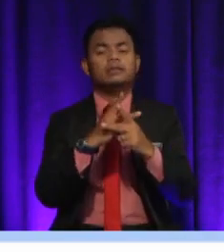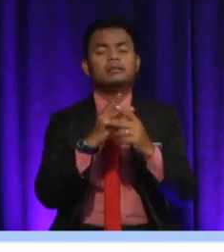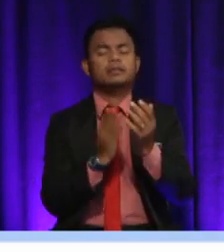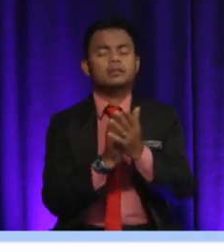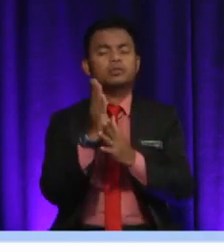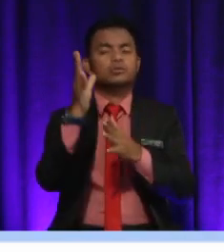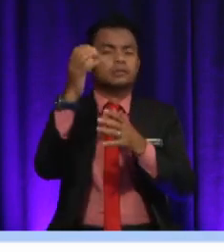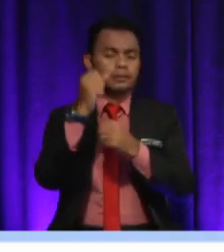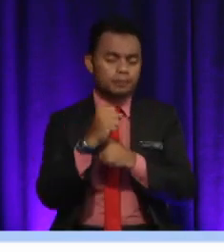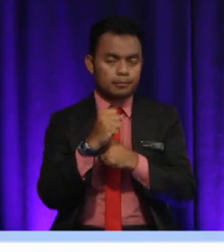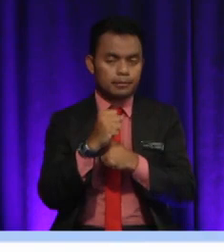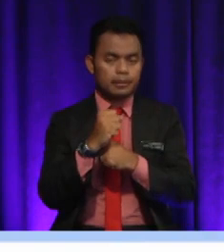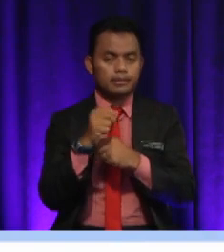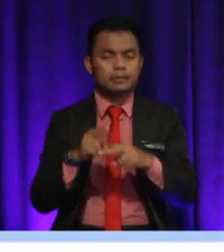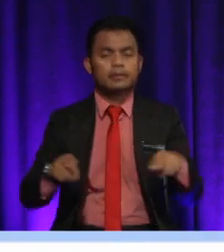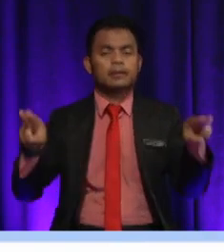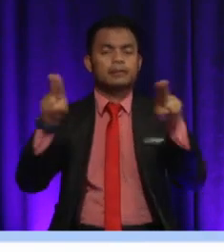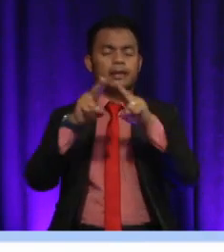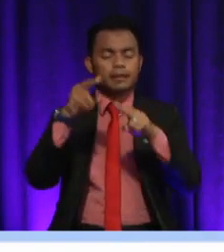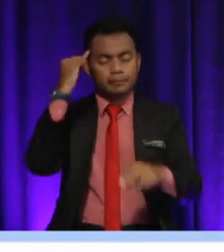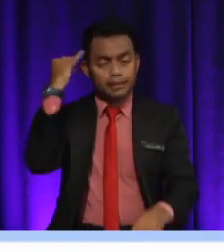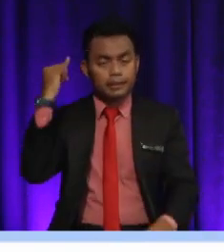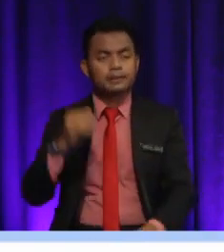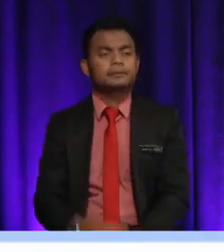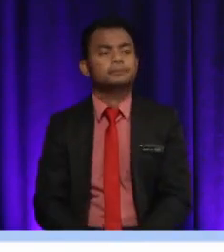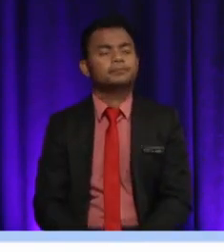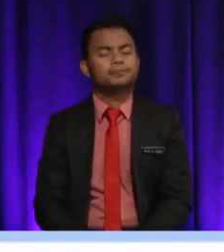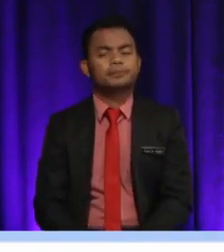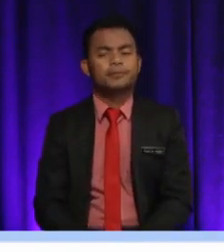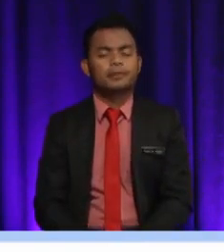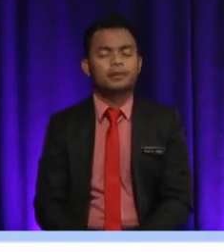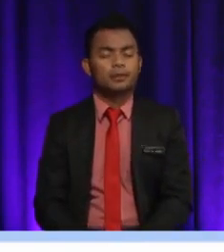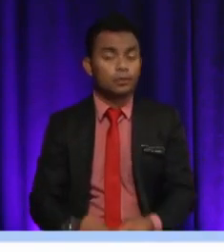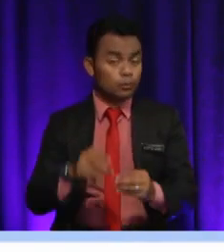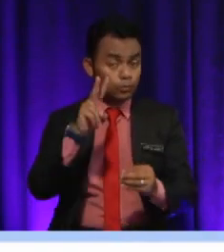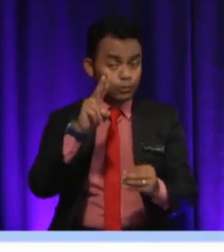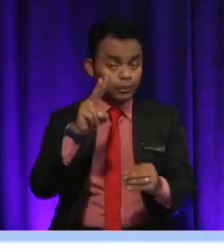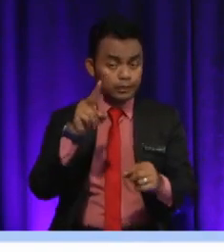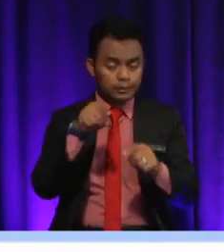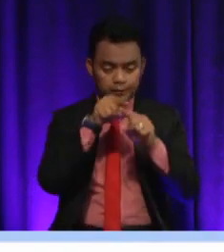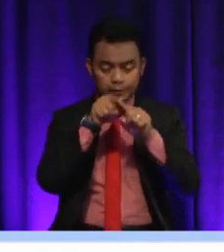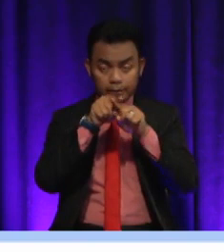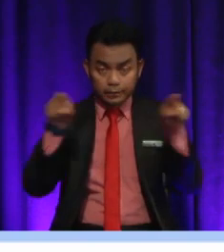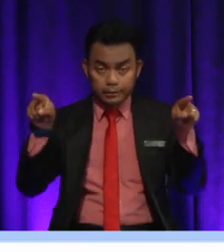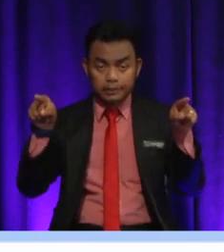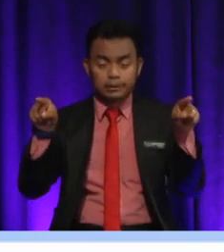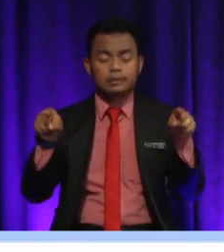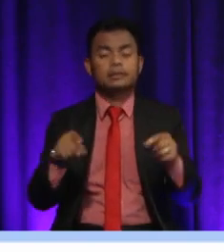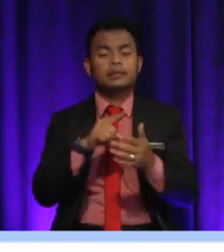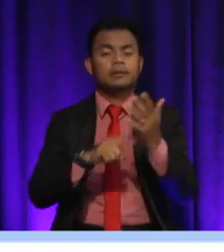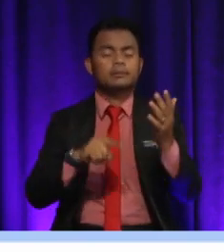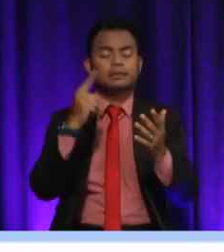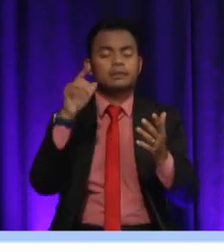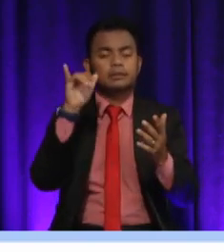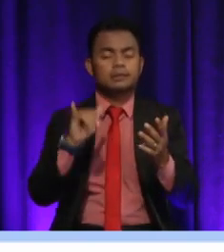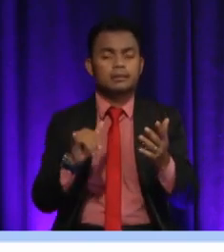Okay? Number 2, for you to underline keywords in the questions. Number 3 is for you